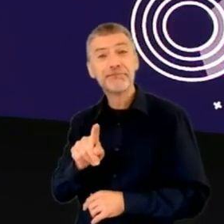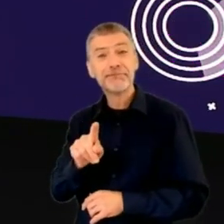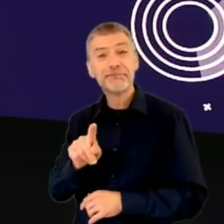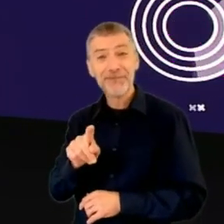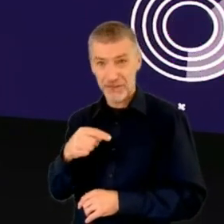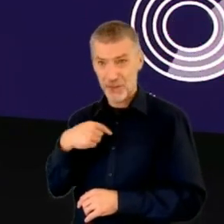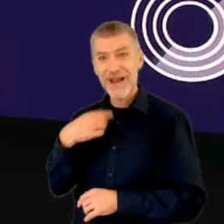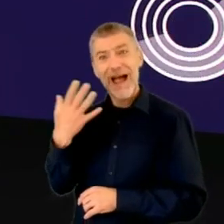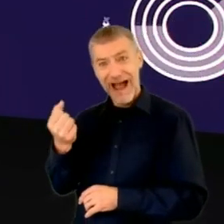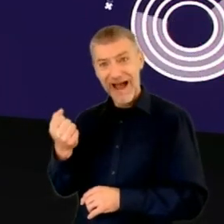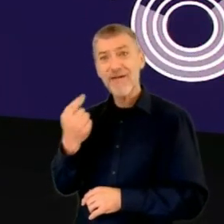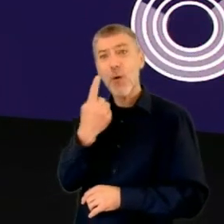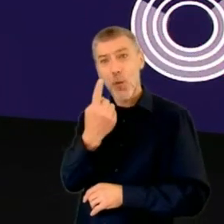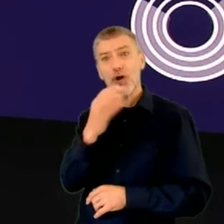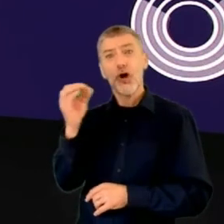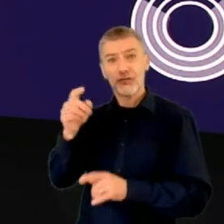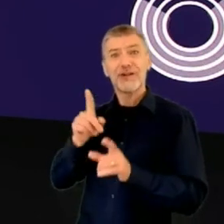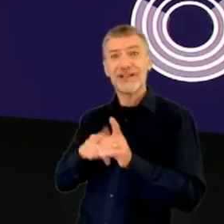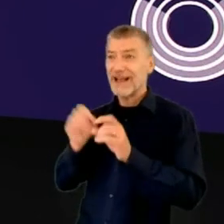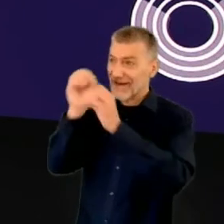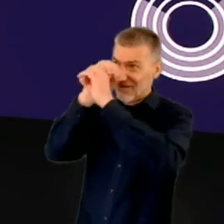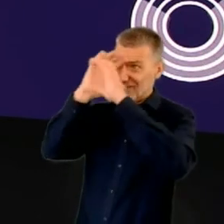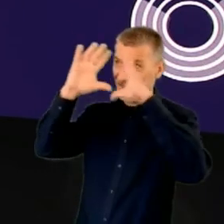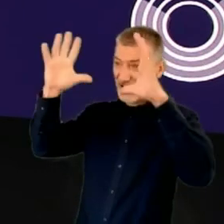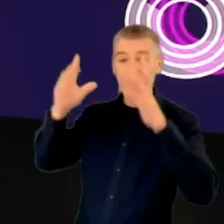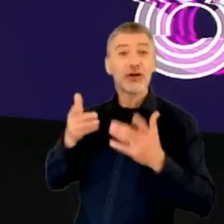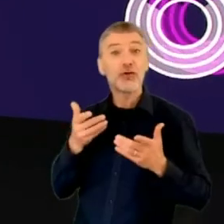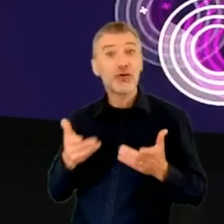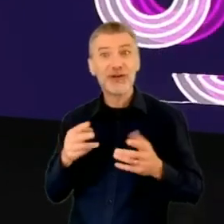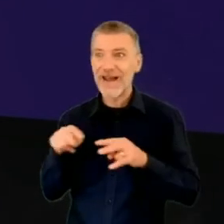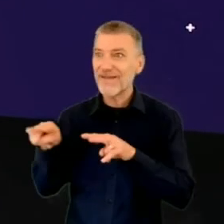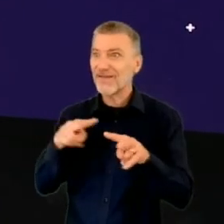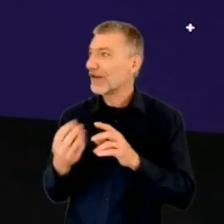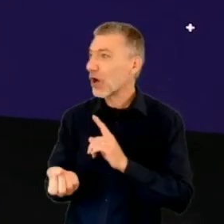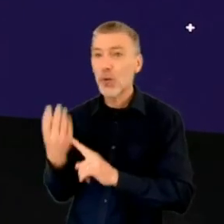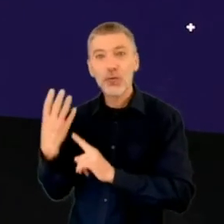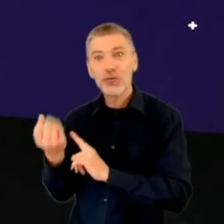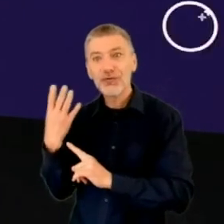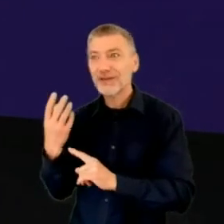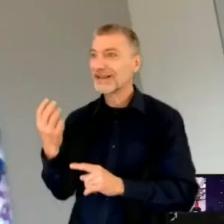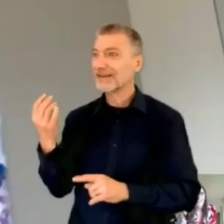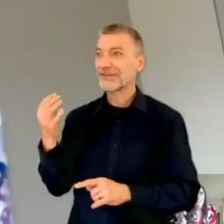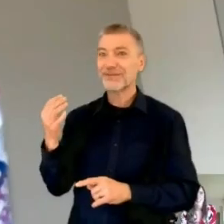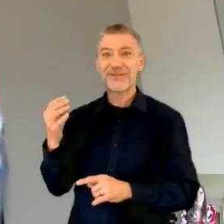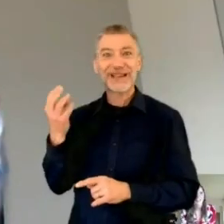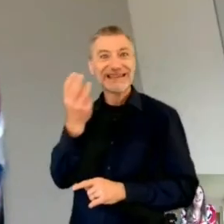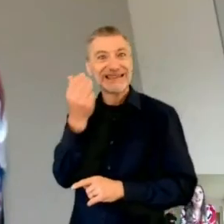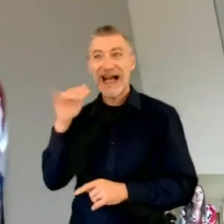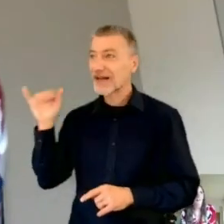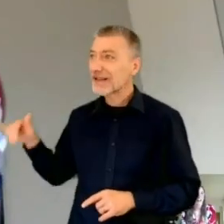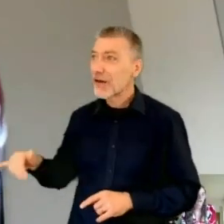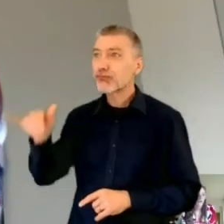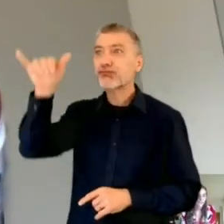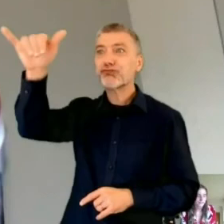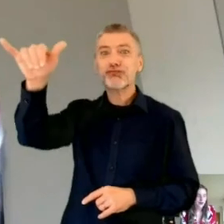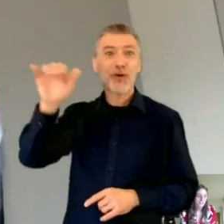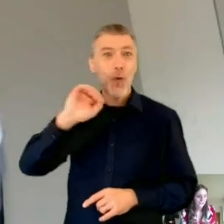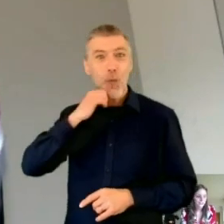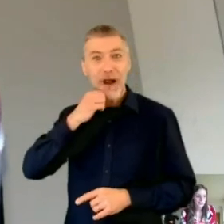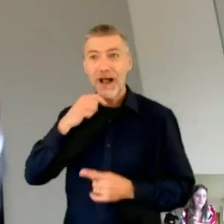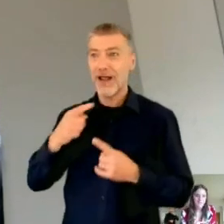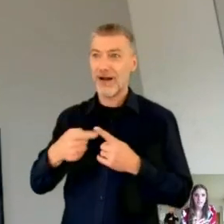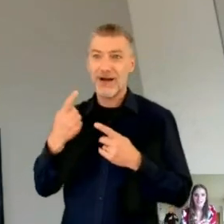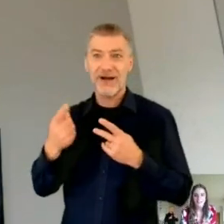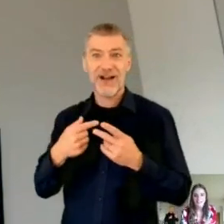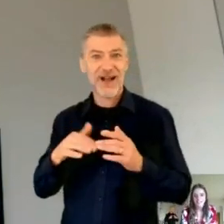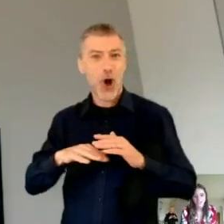you know, all of these things that we've shown you today in the videos, the taxis going up in the air, the electric taxis, and on the ground, the